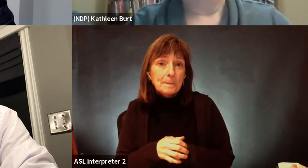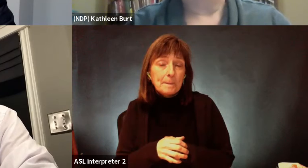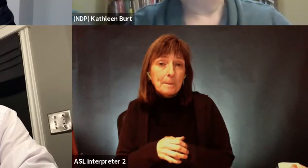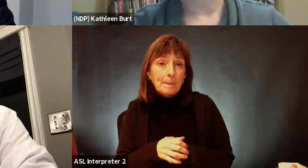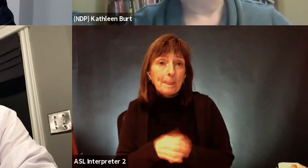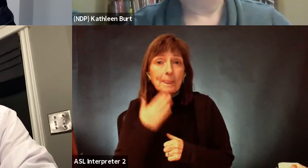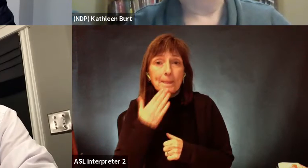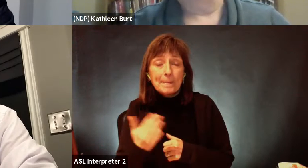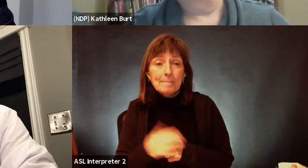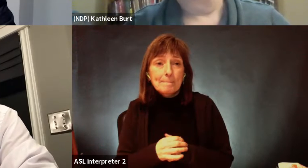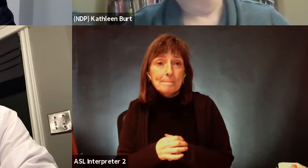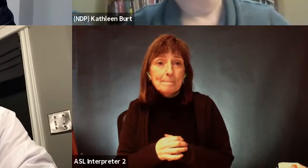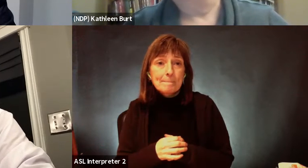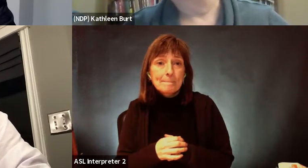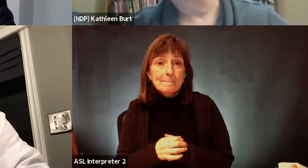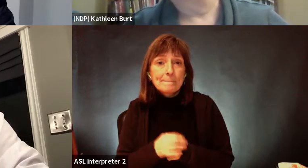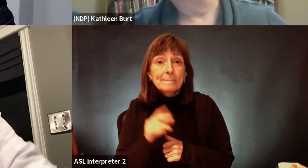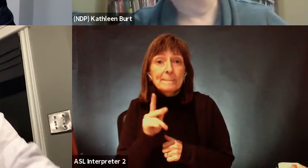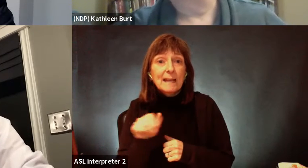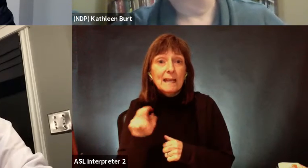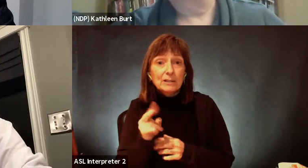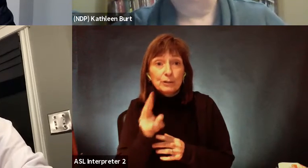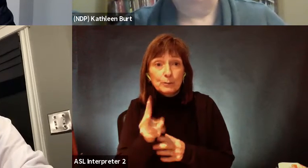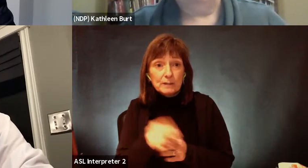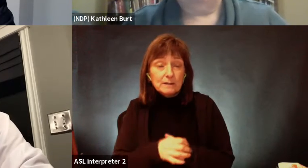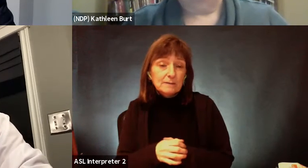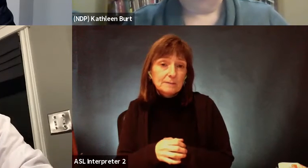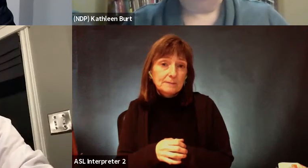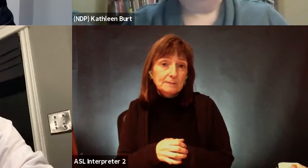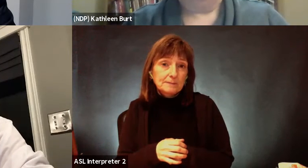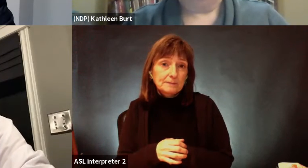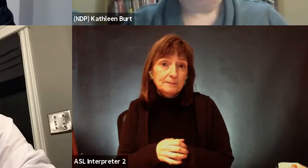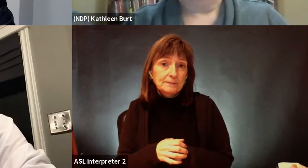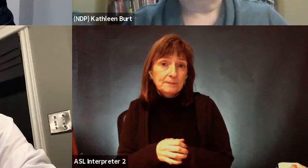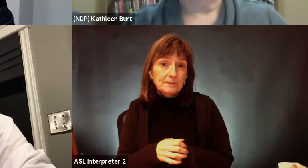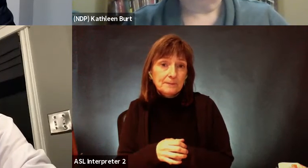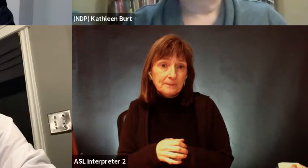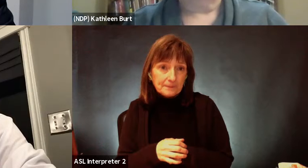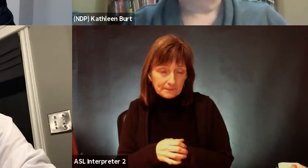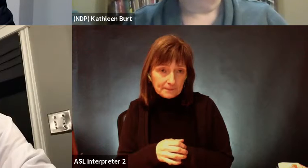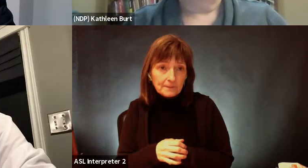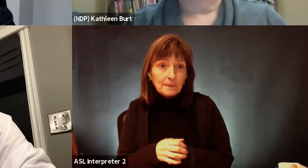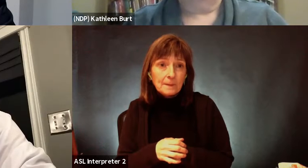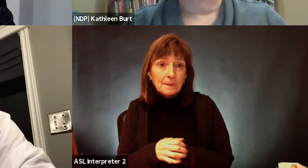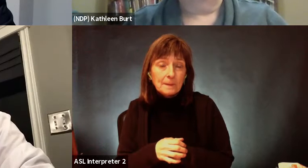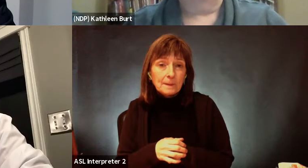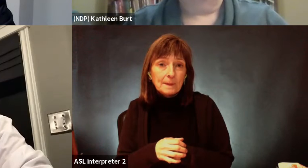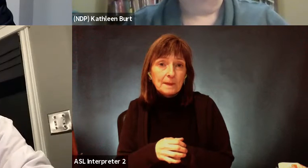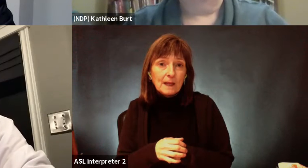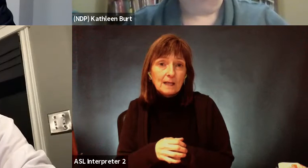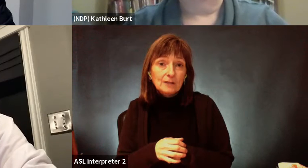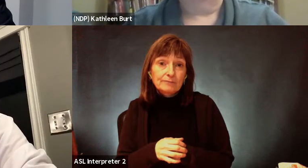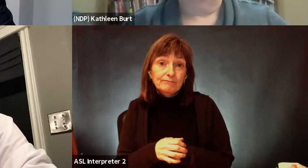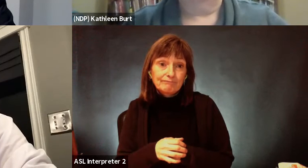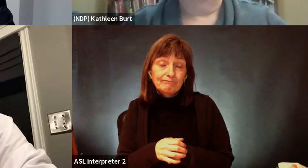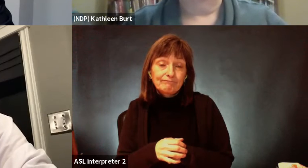Thank you, Kathleen. And Ken Carter, you have 2 minutes. Thank you, Ian. I can assure you that I hear